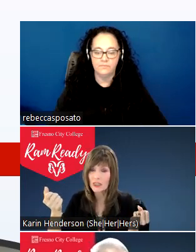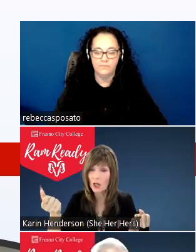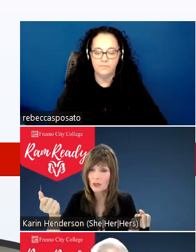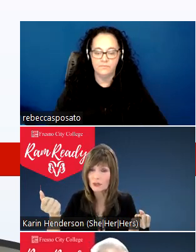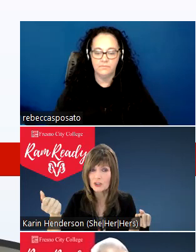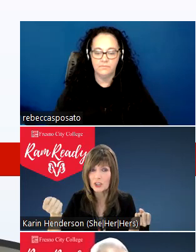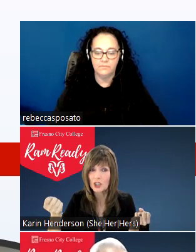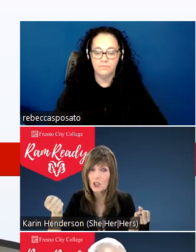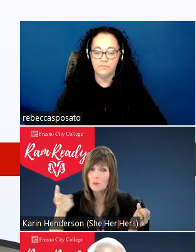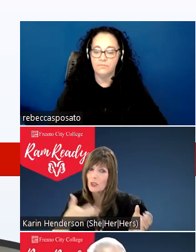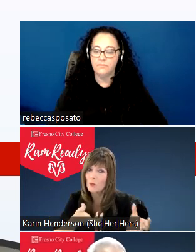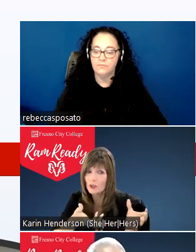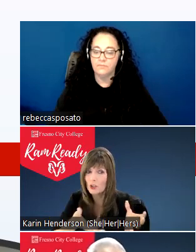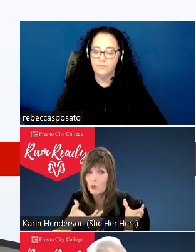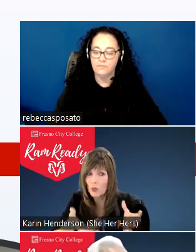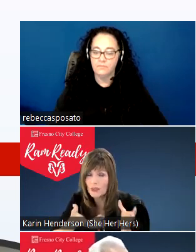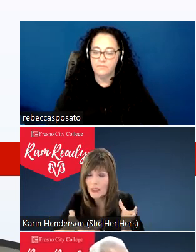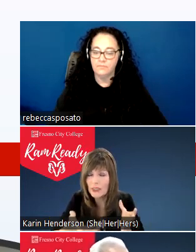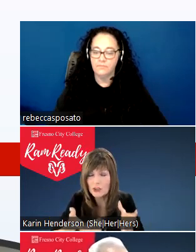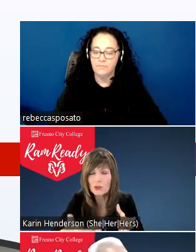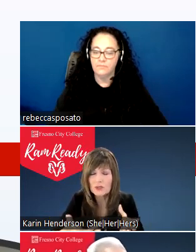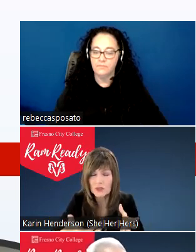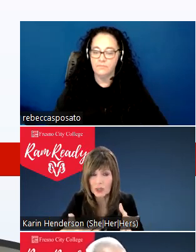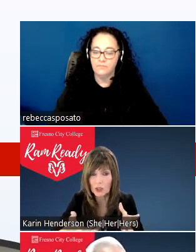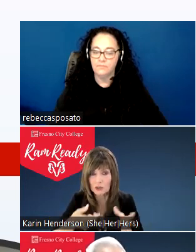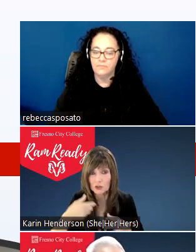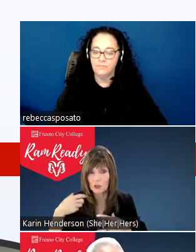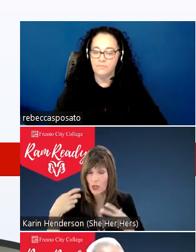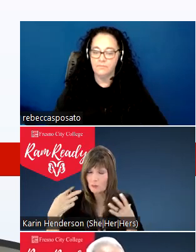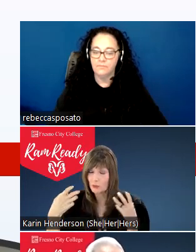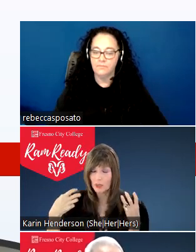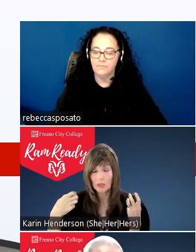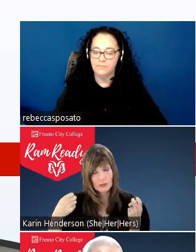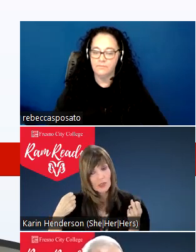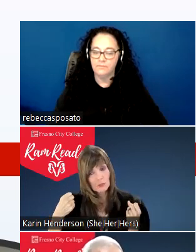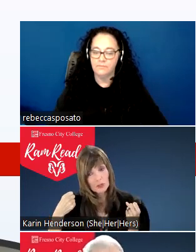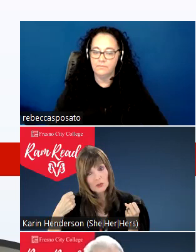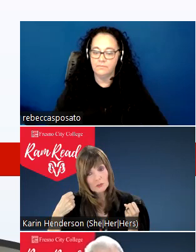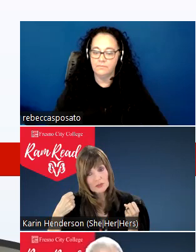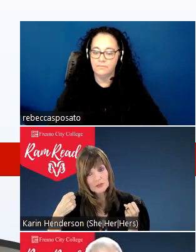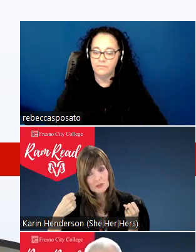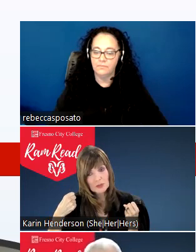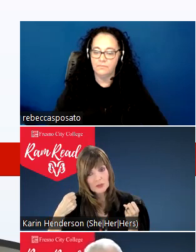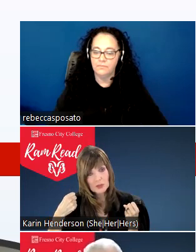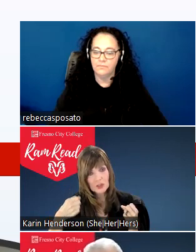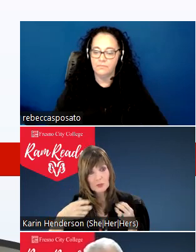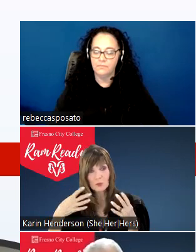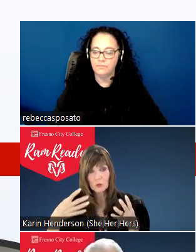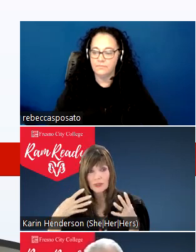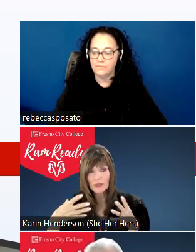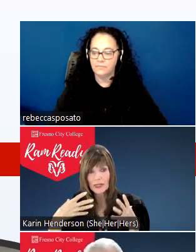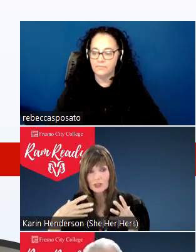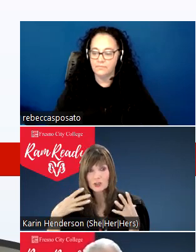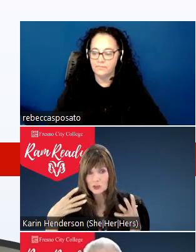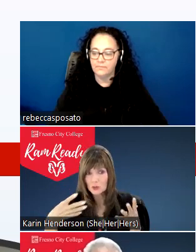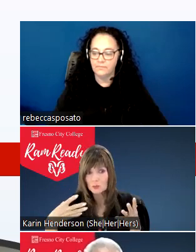go into psychology, but I want to know what can I do with psychology? Or I'm pretty confident I want to go into business administration, but